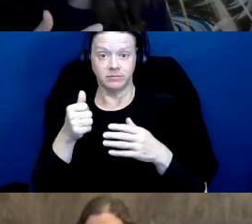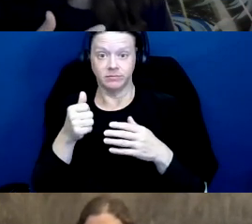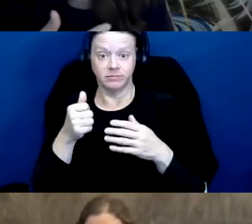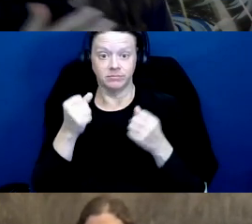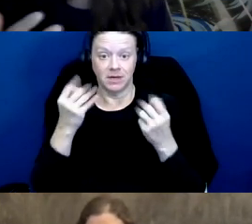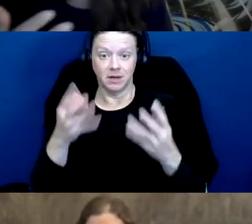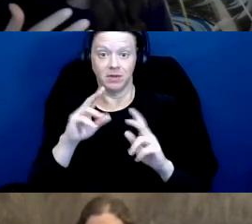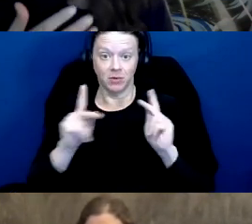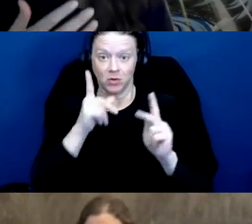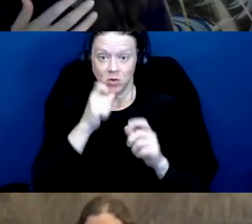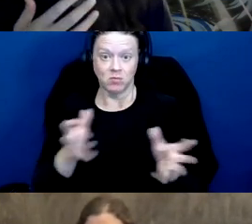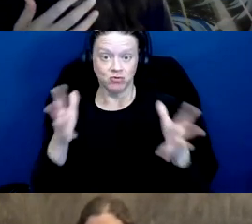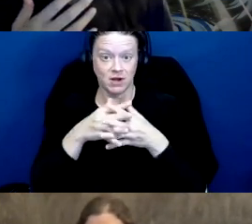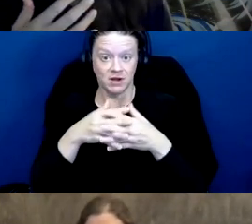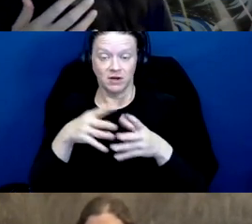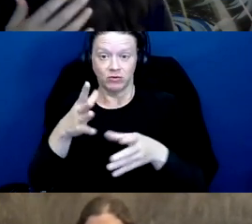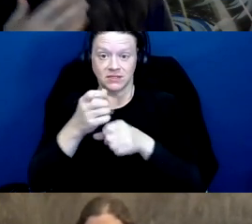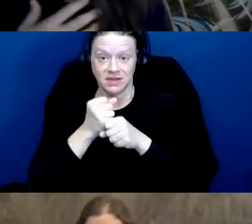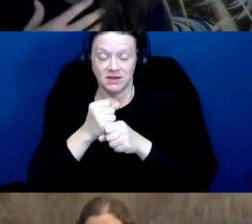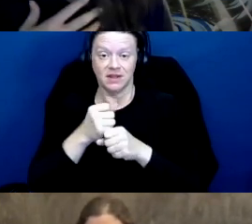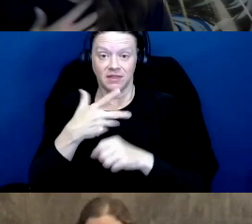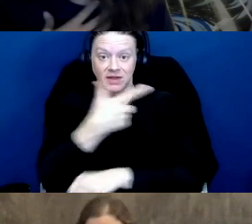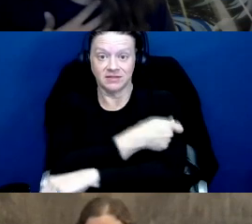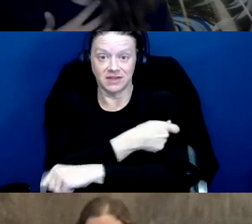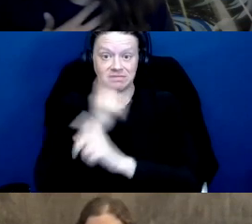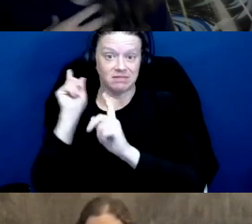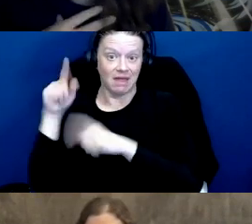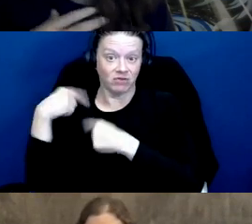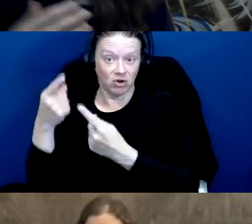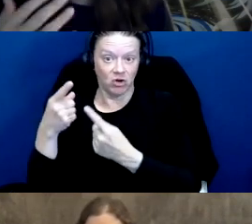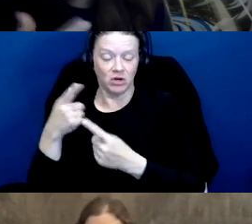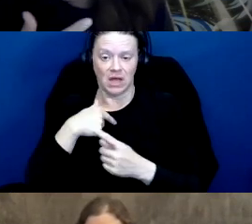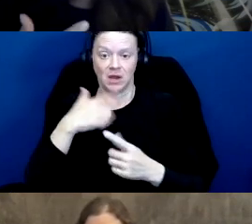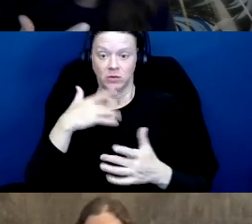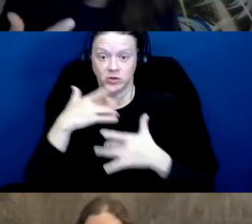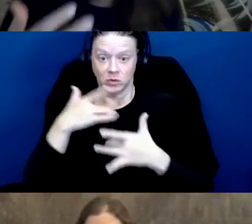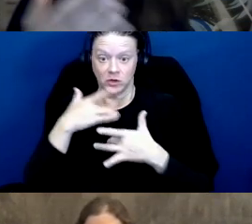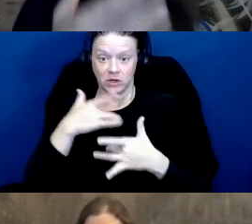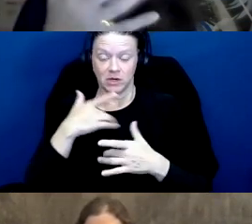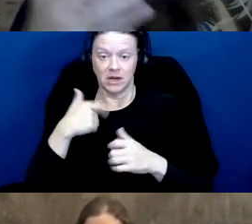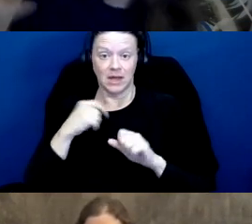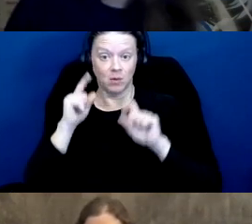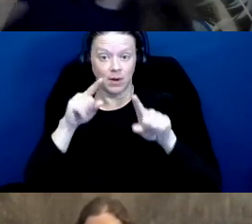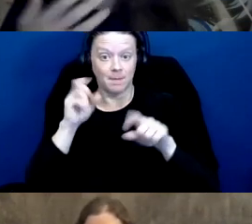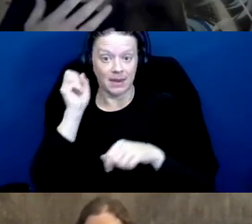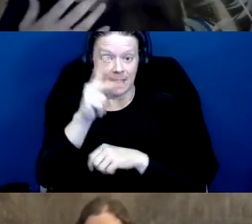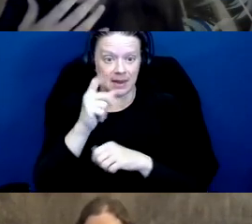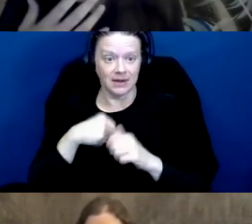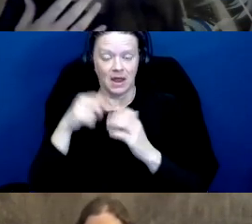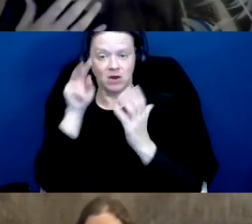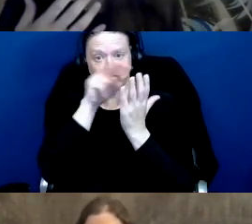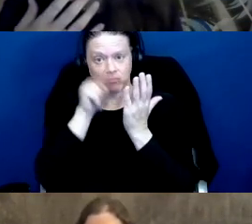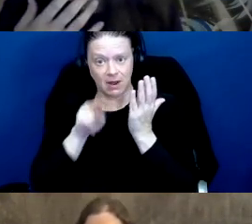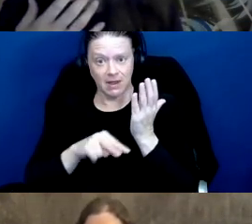the vaccine ever. And so I was worried, and I went back and I read all of these studies